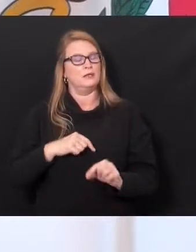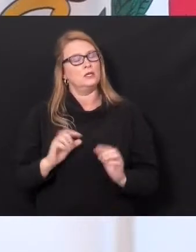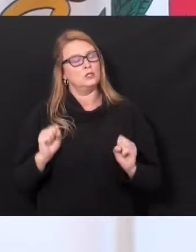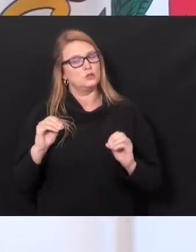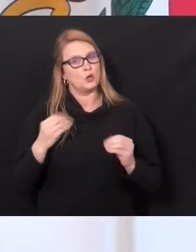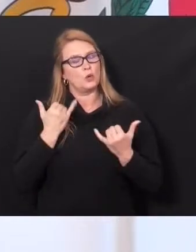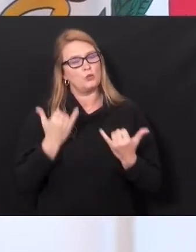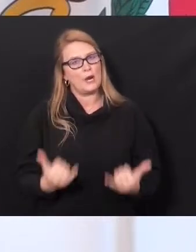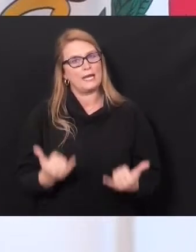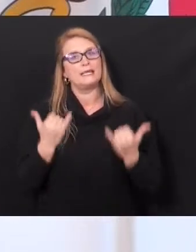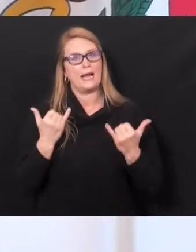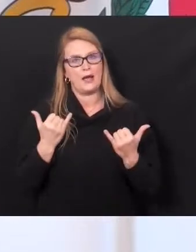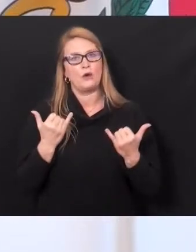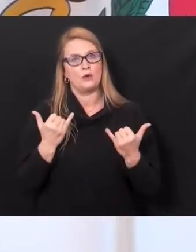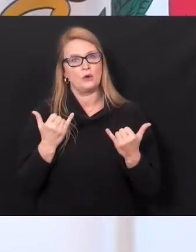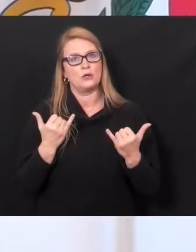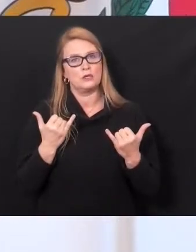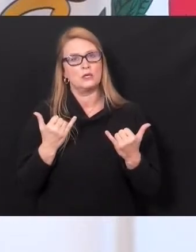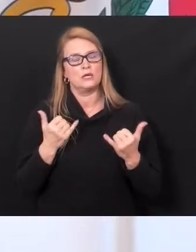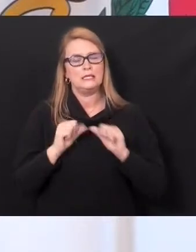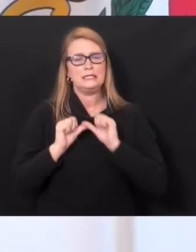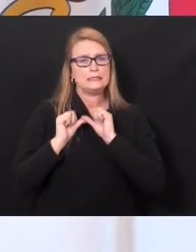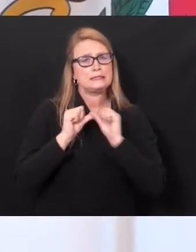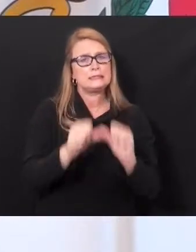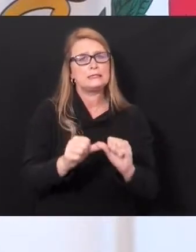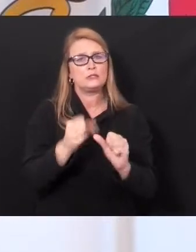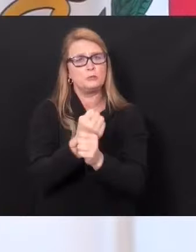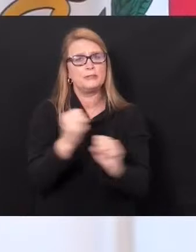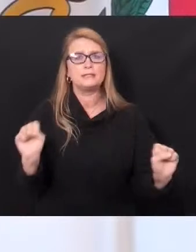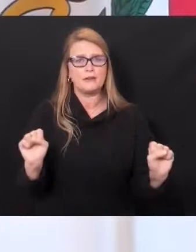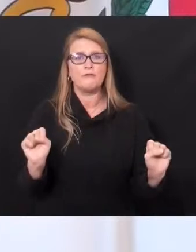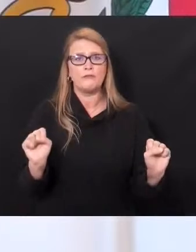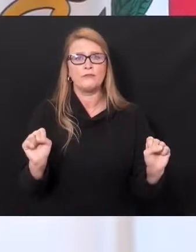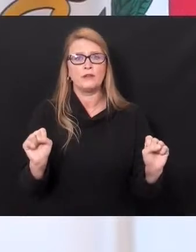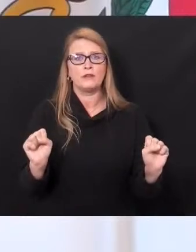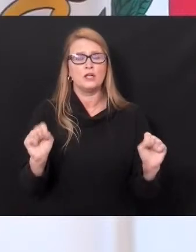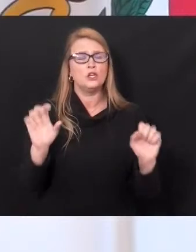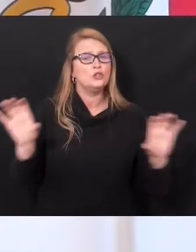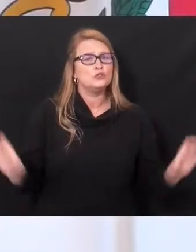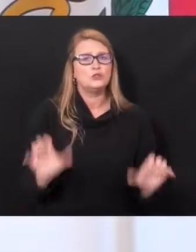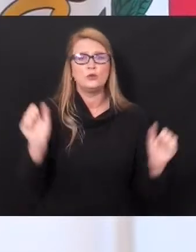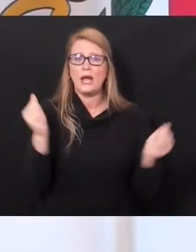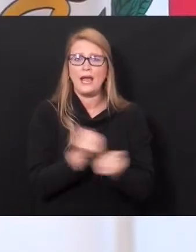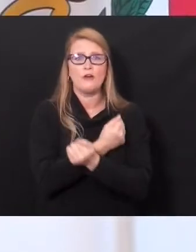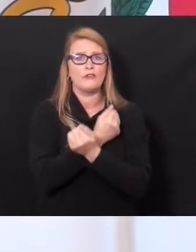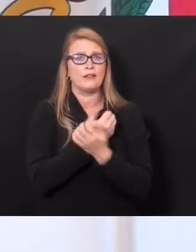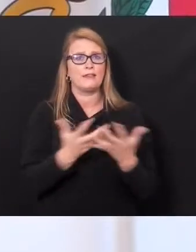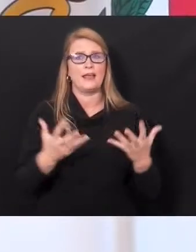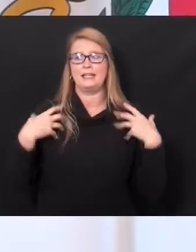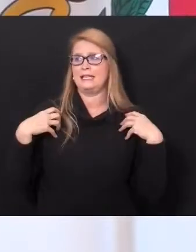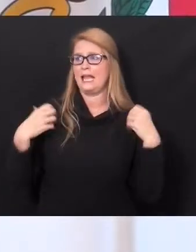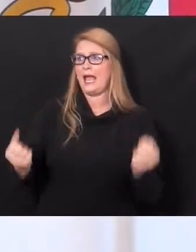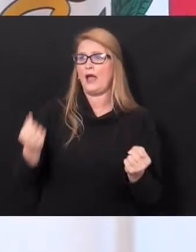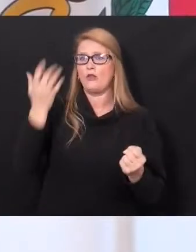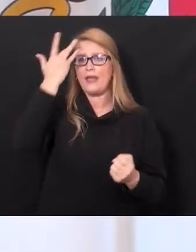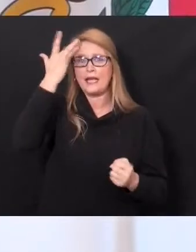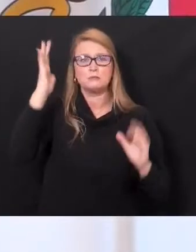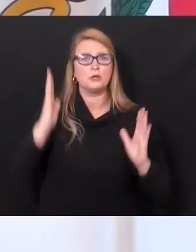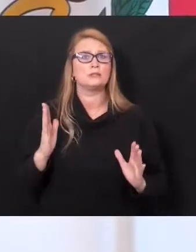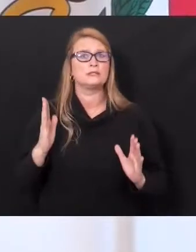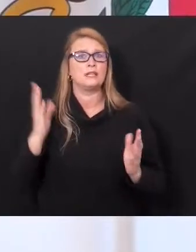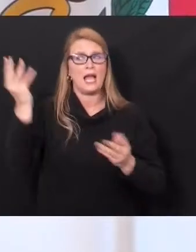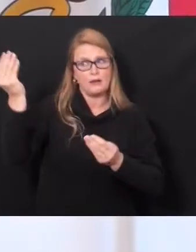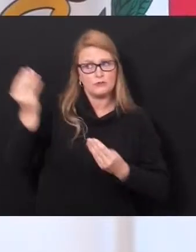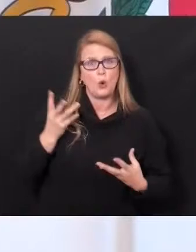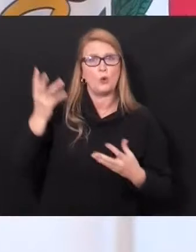really, right now, be on guard. Absolutely do all the things that these great health experts are telling you each and